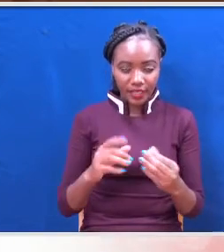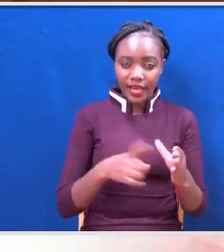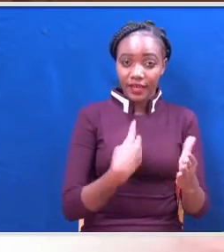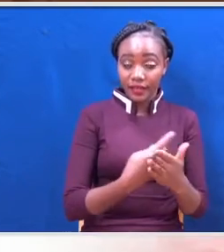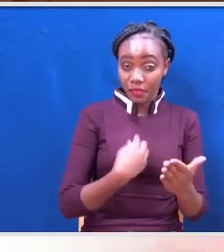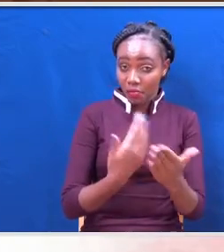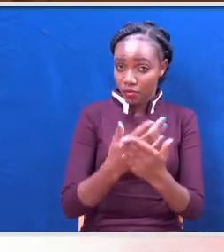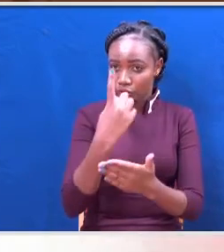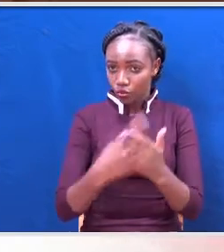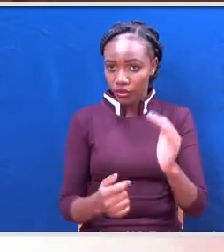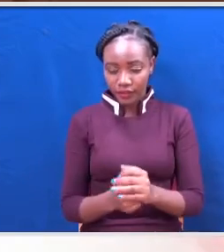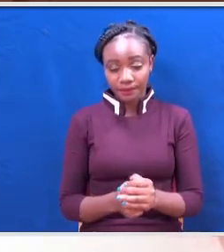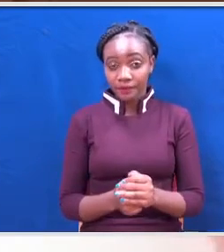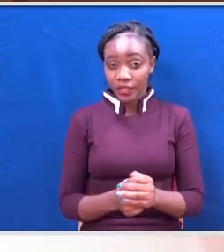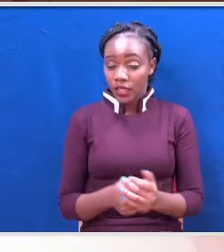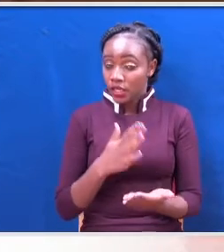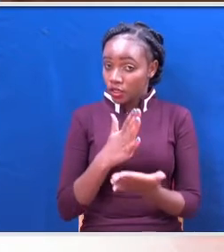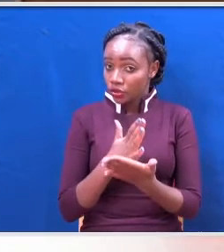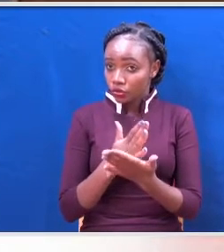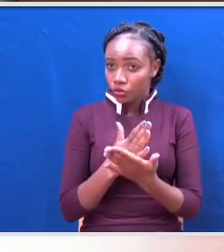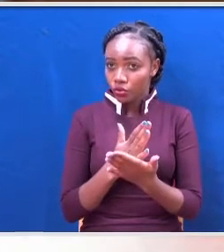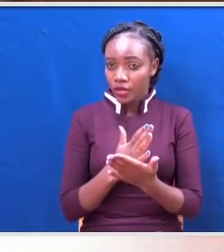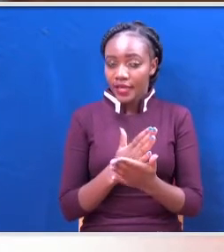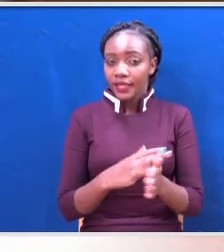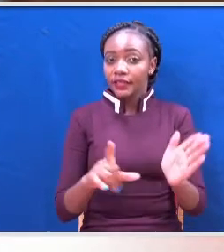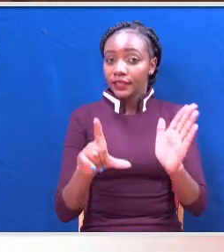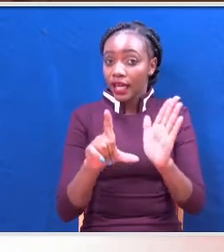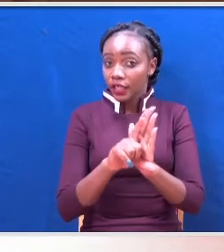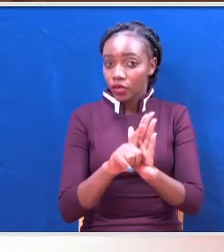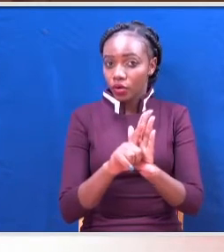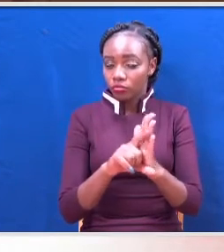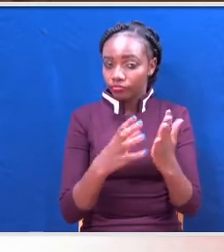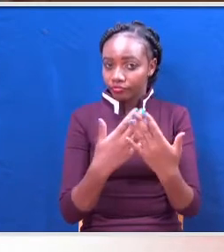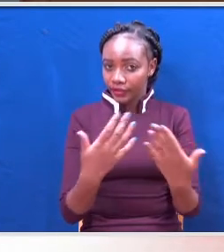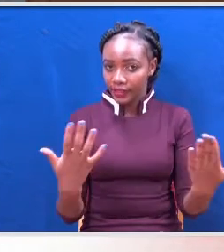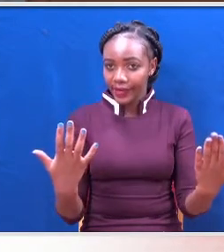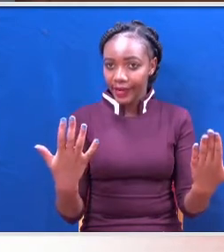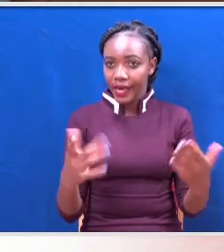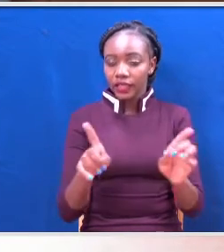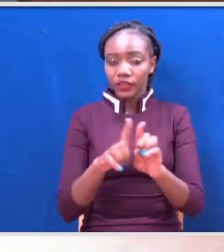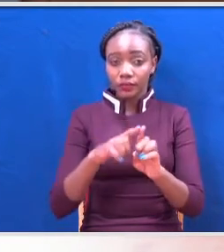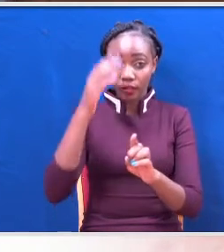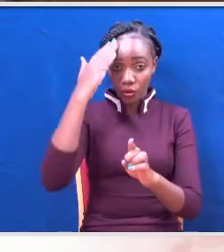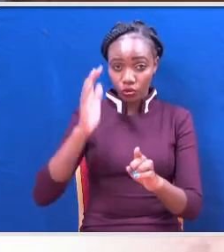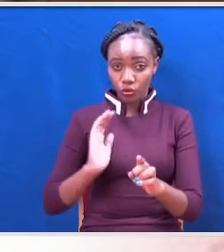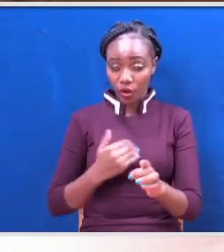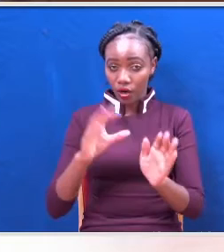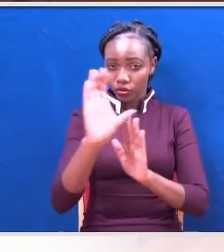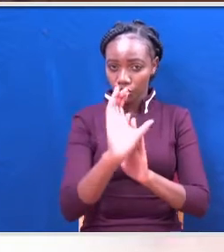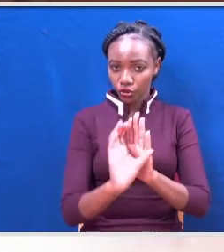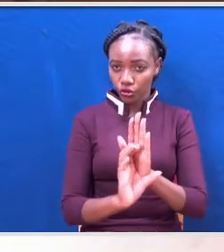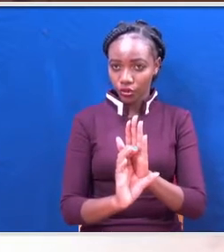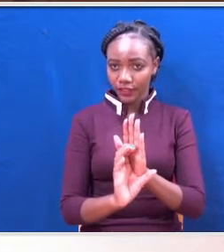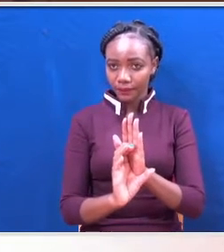them. Instead, it is a legal hermaphrodite unknown to our constitution,